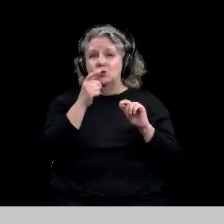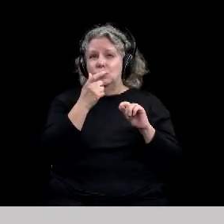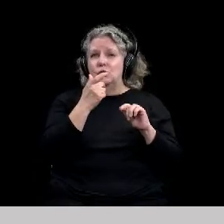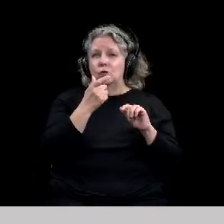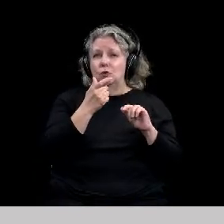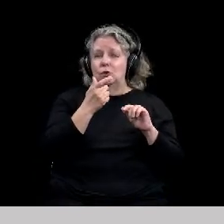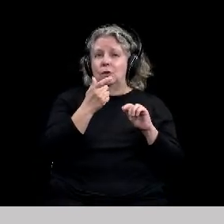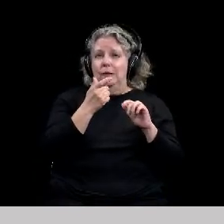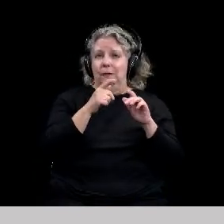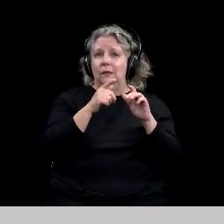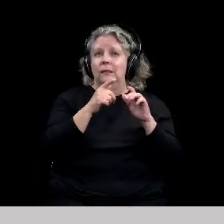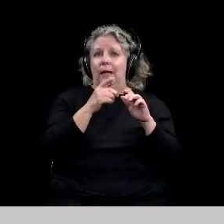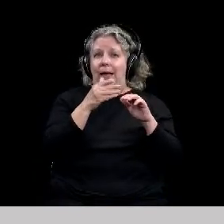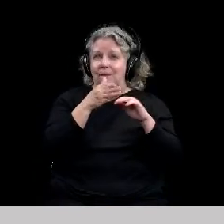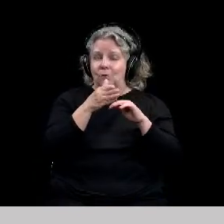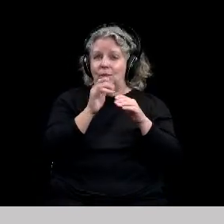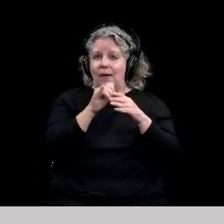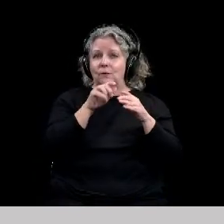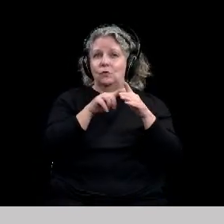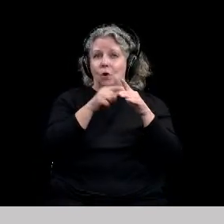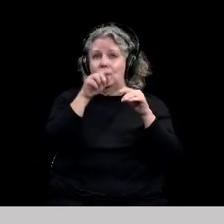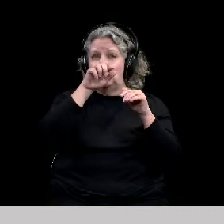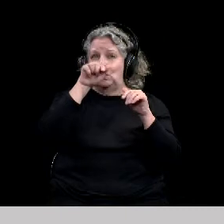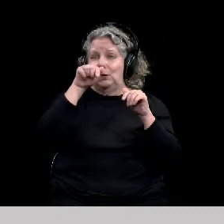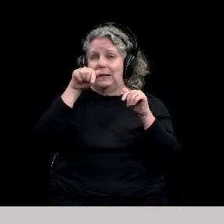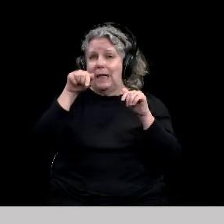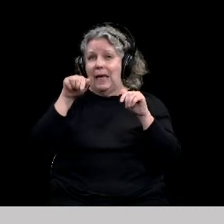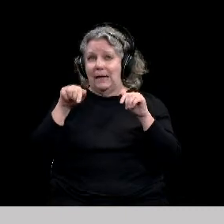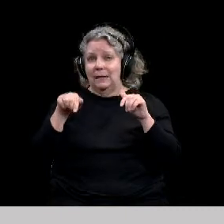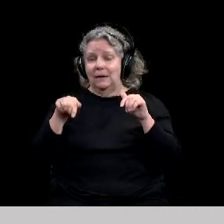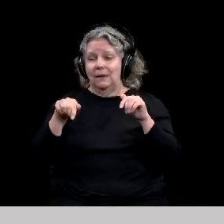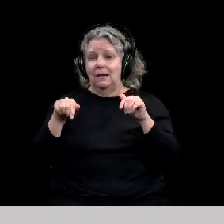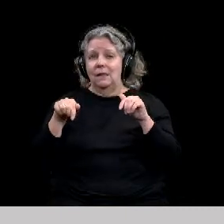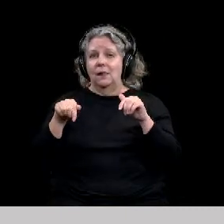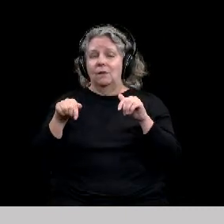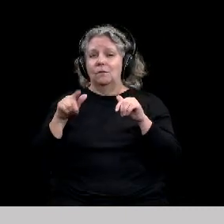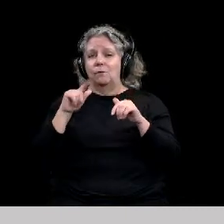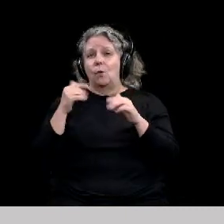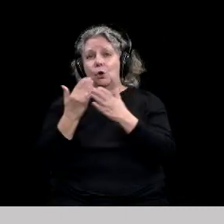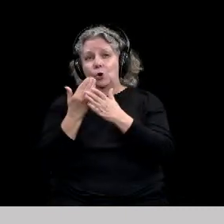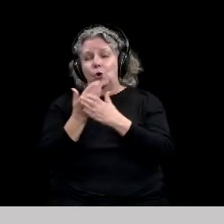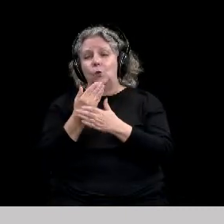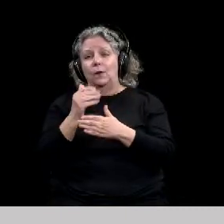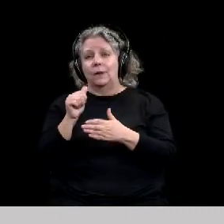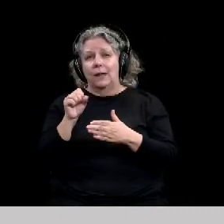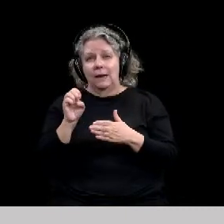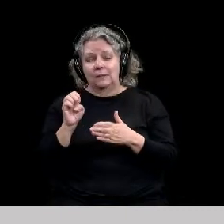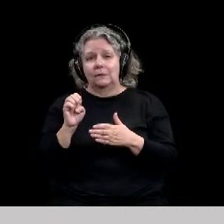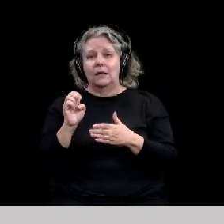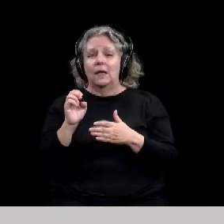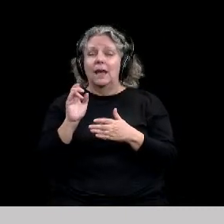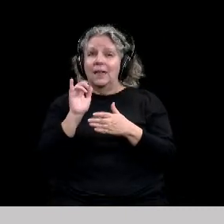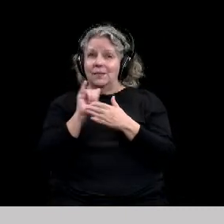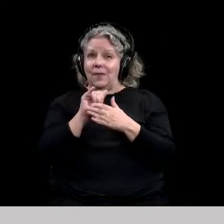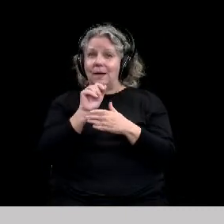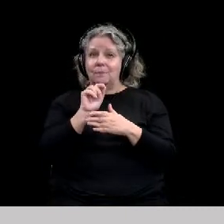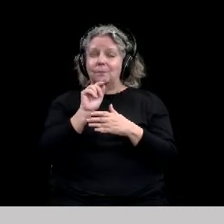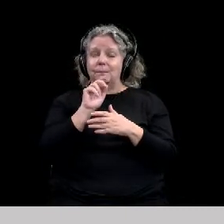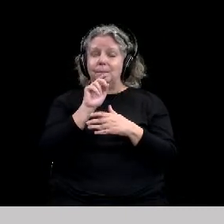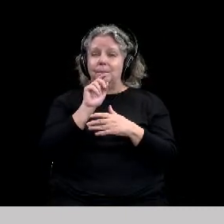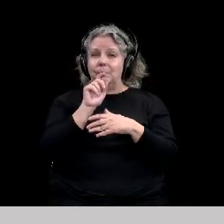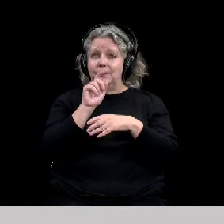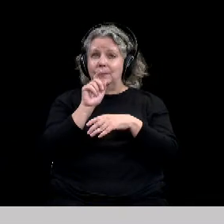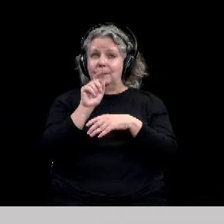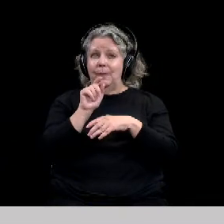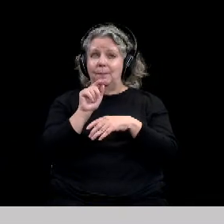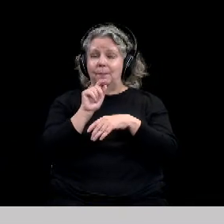per 100,000 on 7-day rolling average. This spot right here was on the 9th of January. And you can